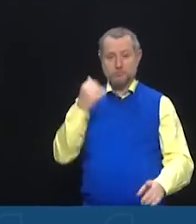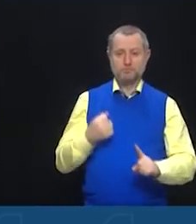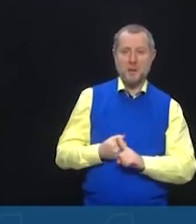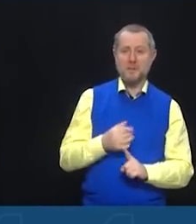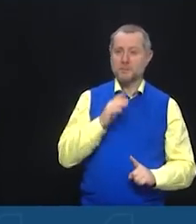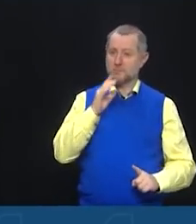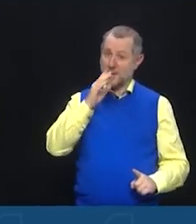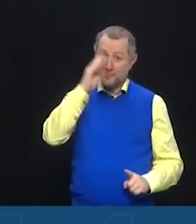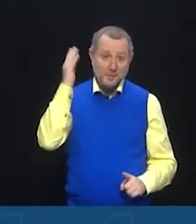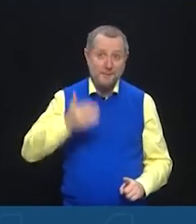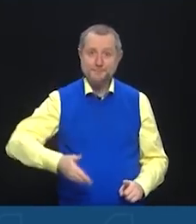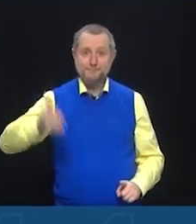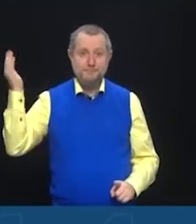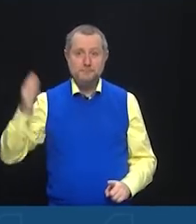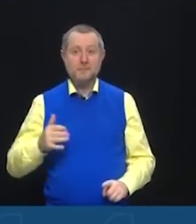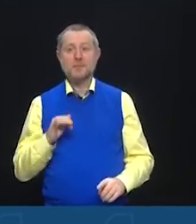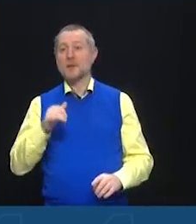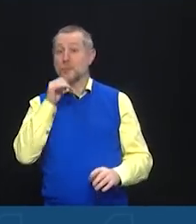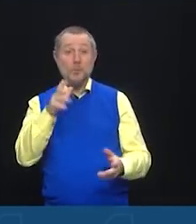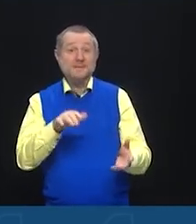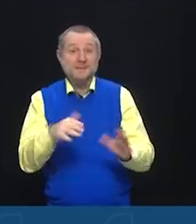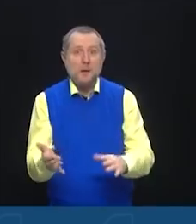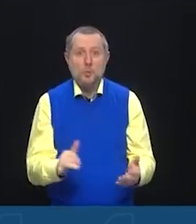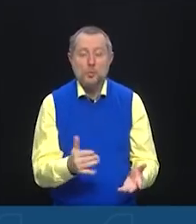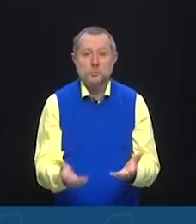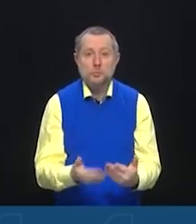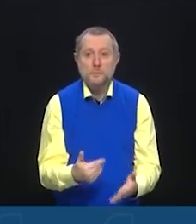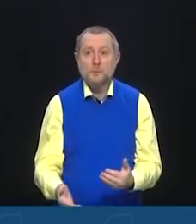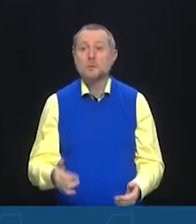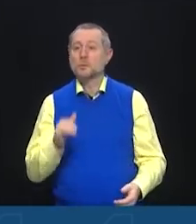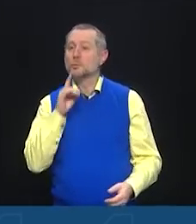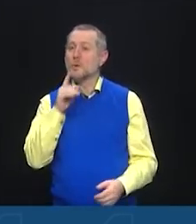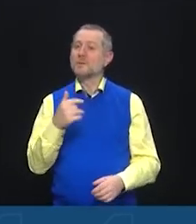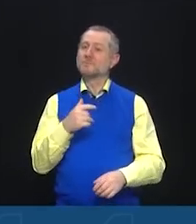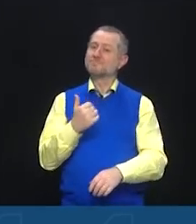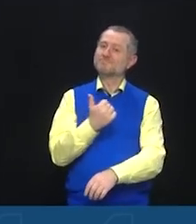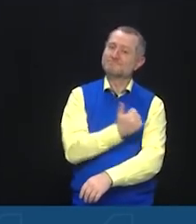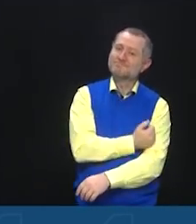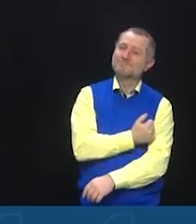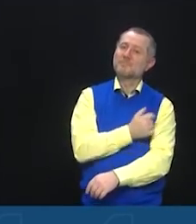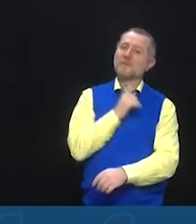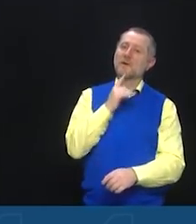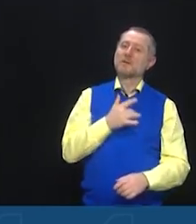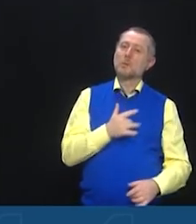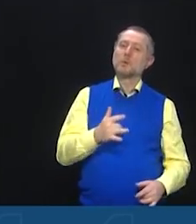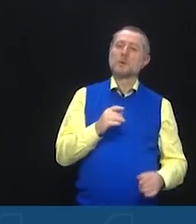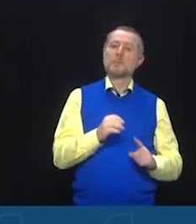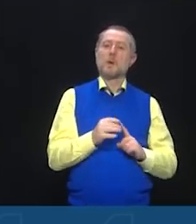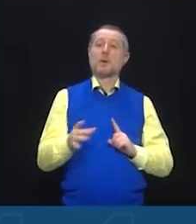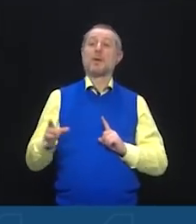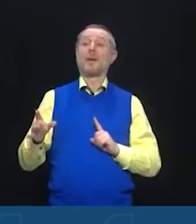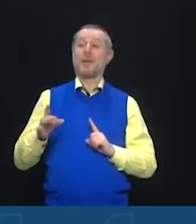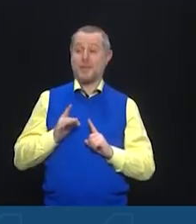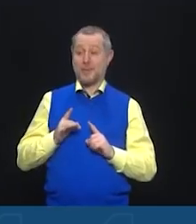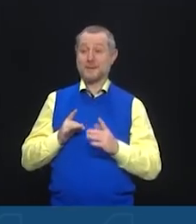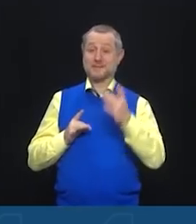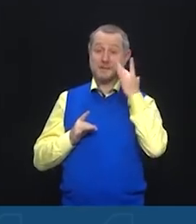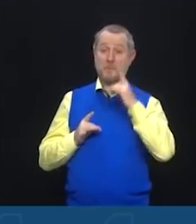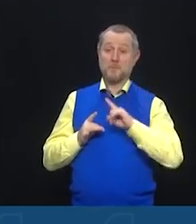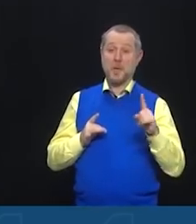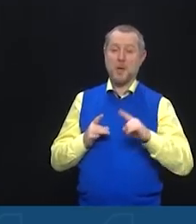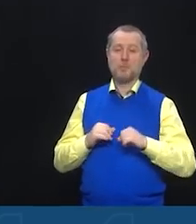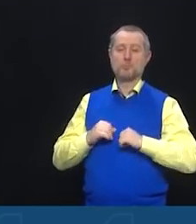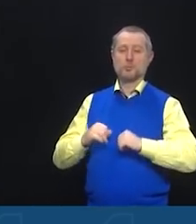and even death. So people who are vaccinated are less likely to become infected, but the protection is not